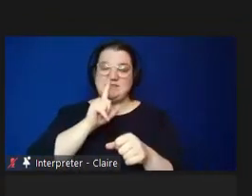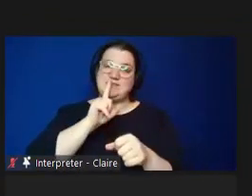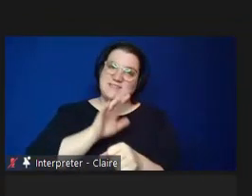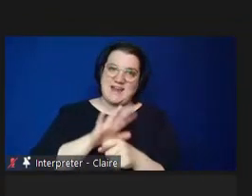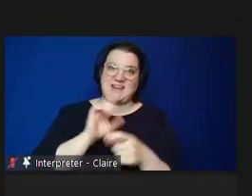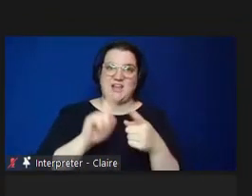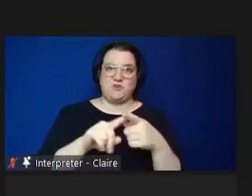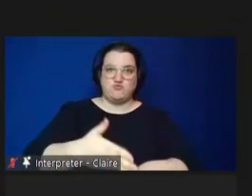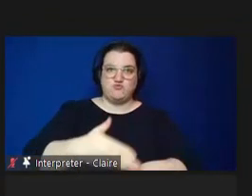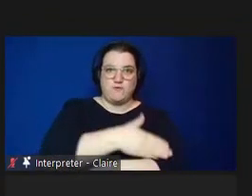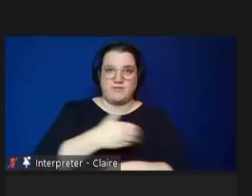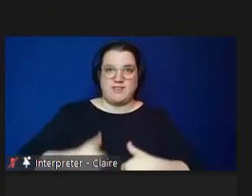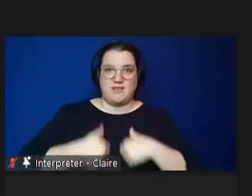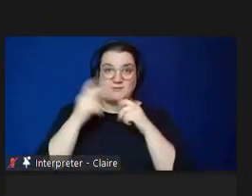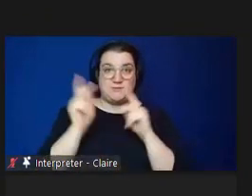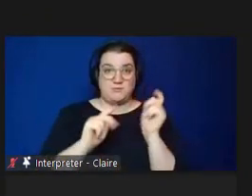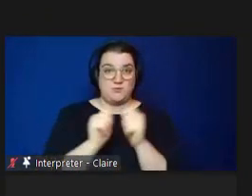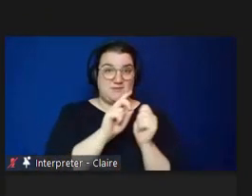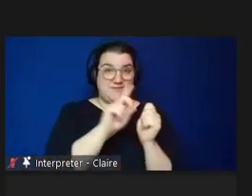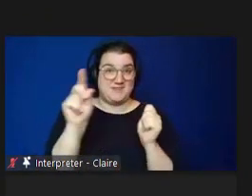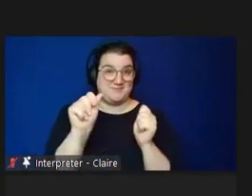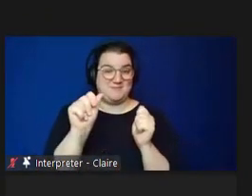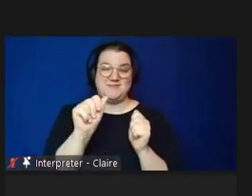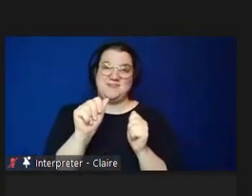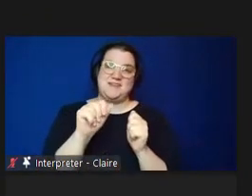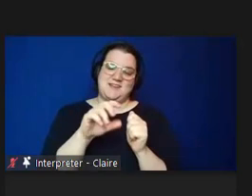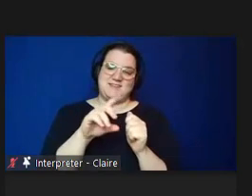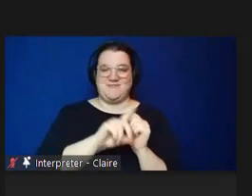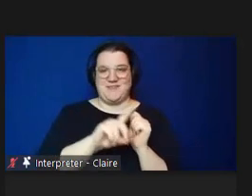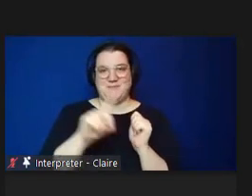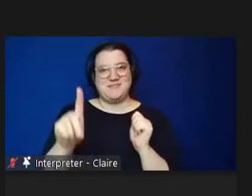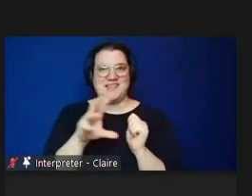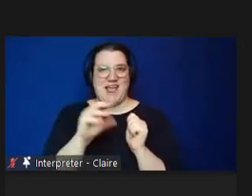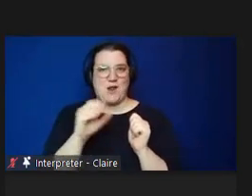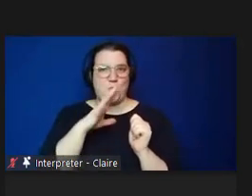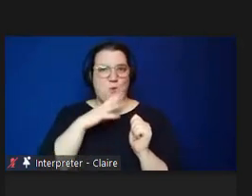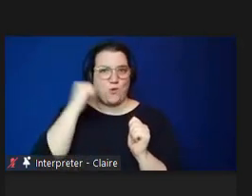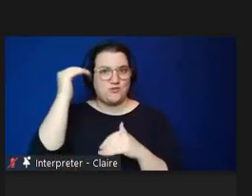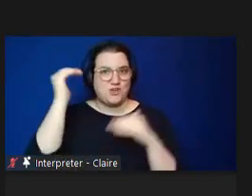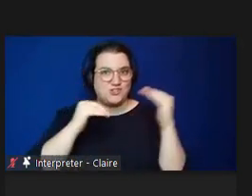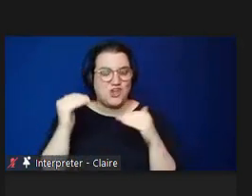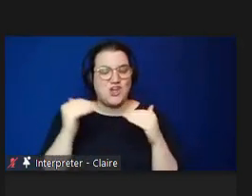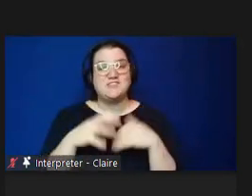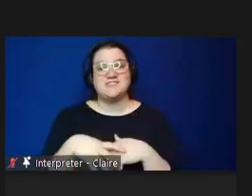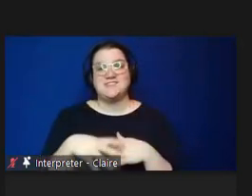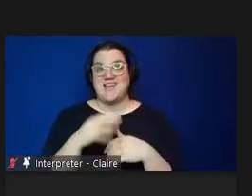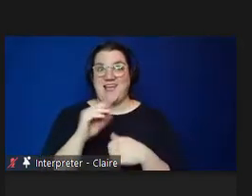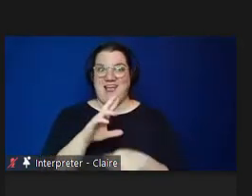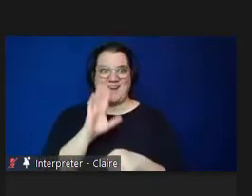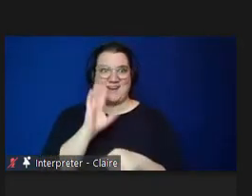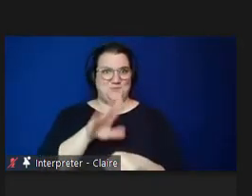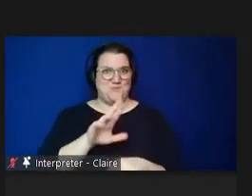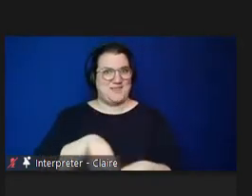has extensive experience working with DD councils, and the national organization calls on her